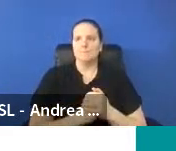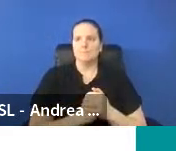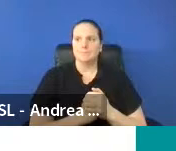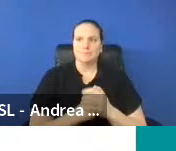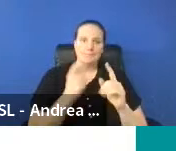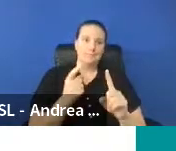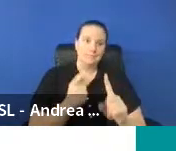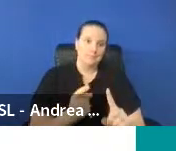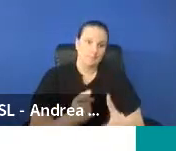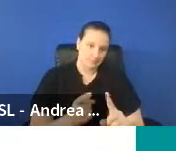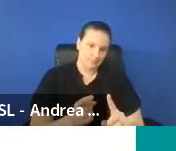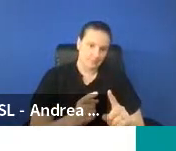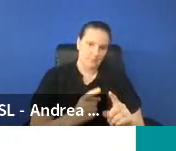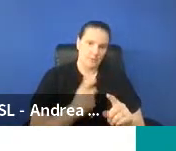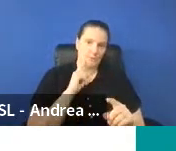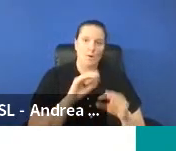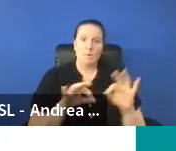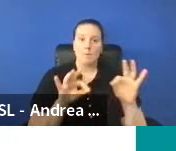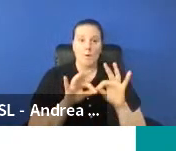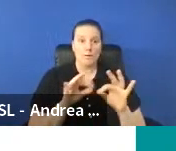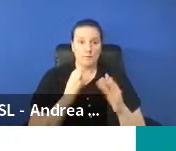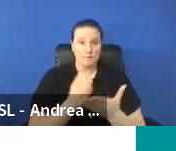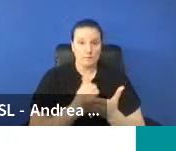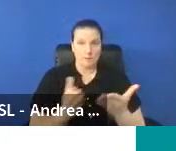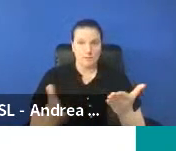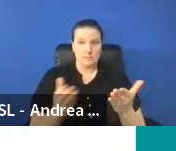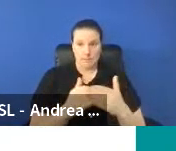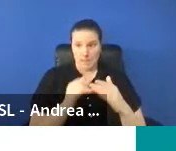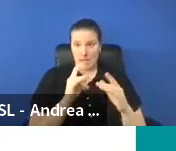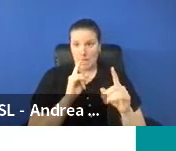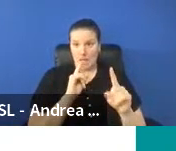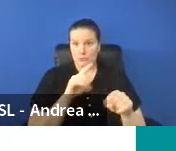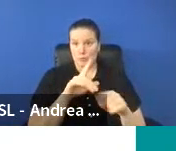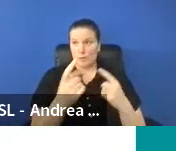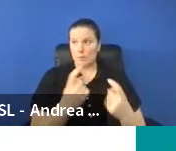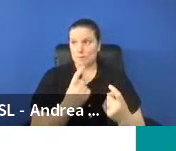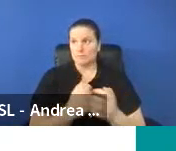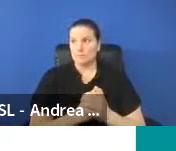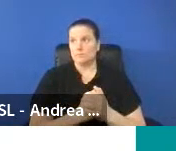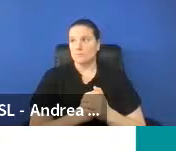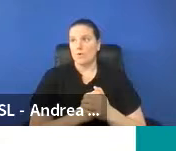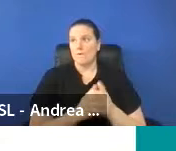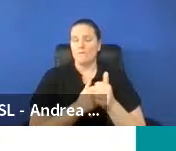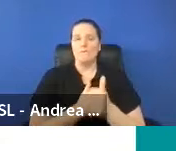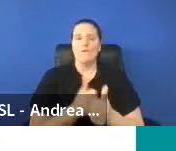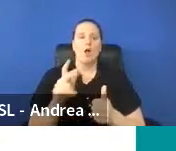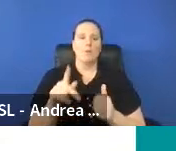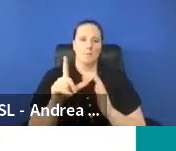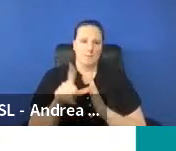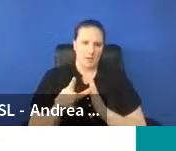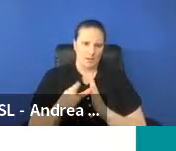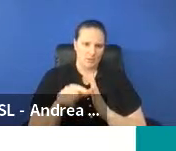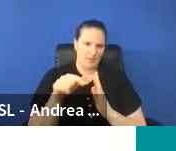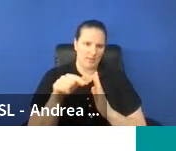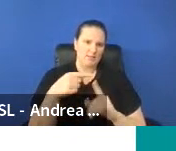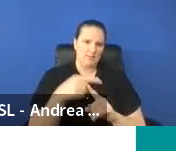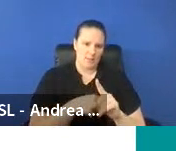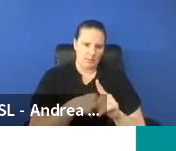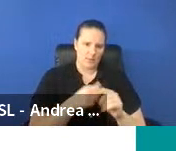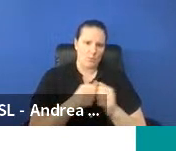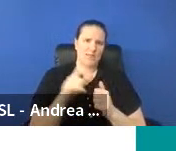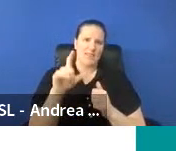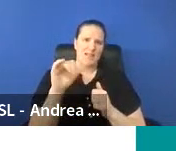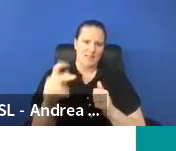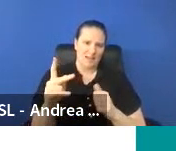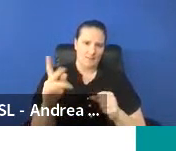highlighting some of the key takeaways and important findings and can answer some questions. We'll follow up later this month with the link to